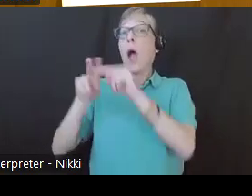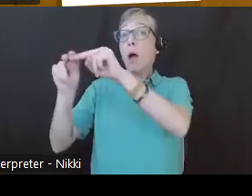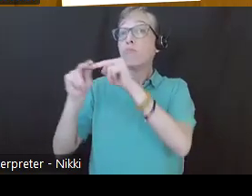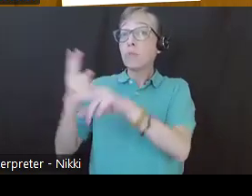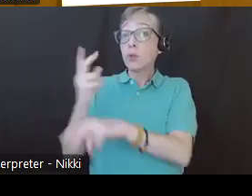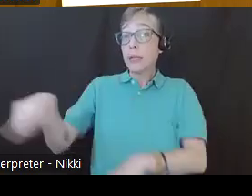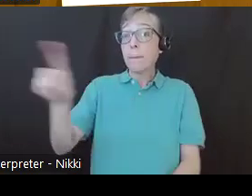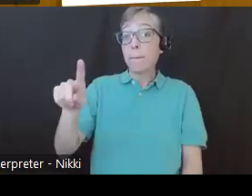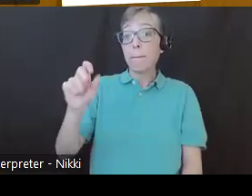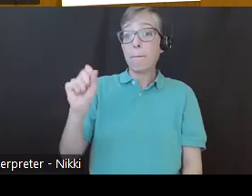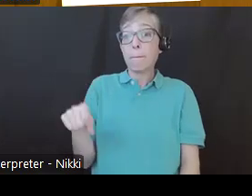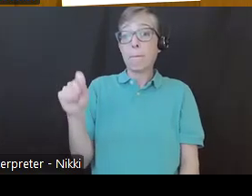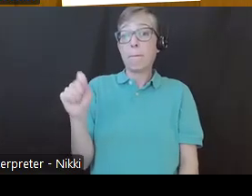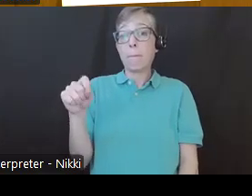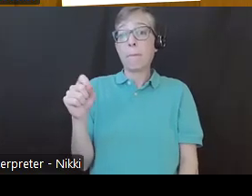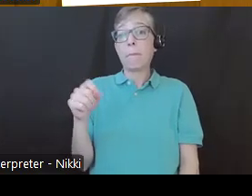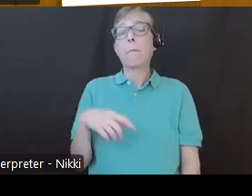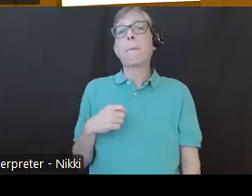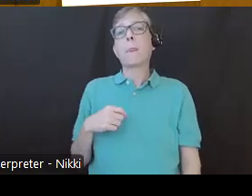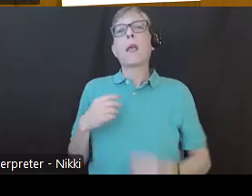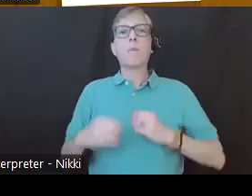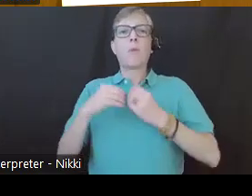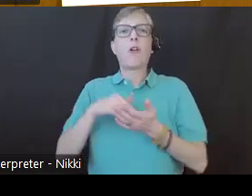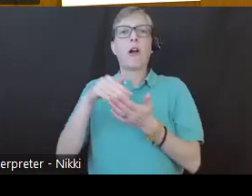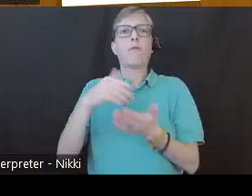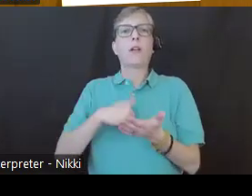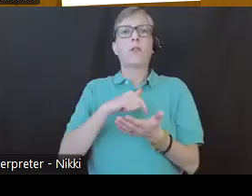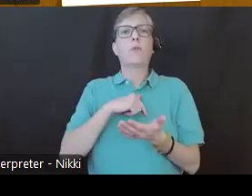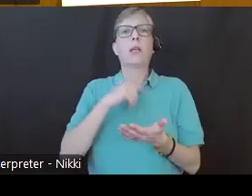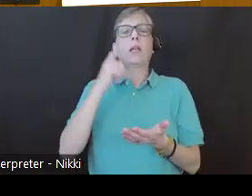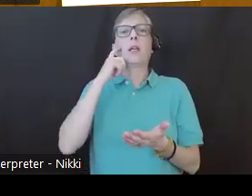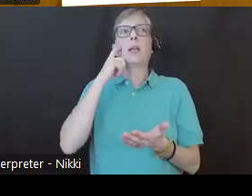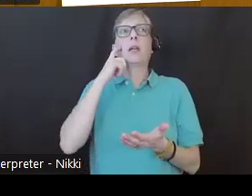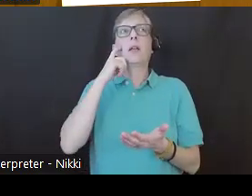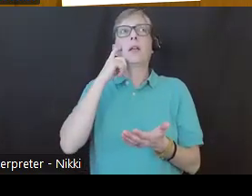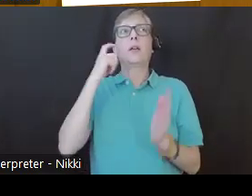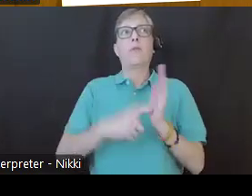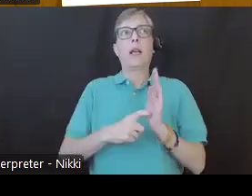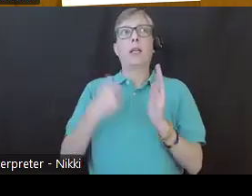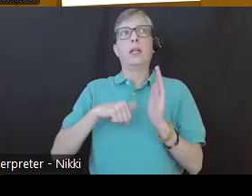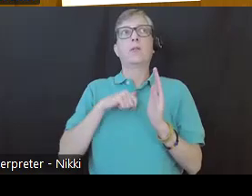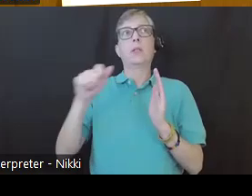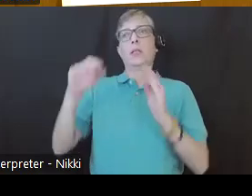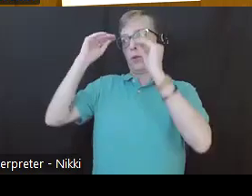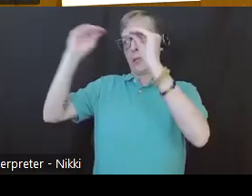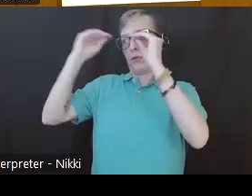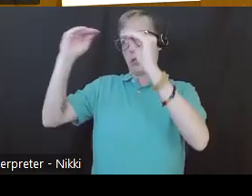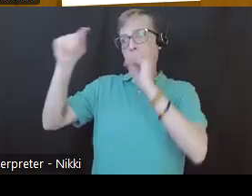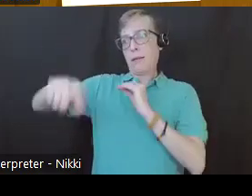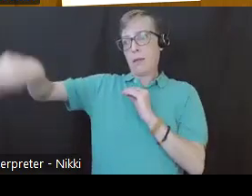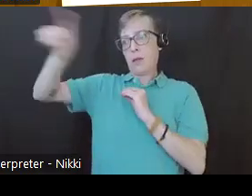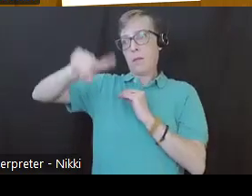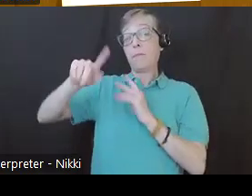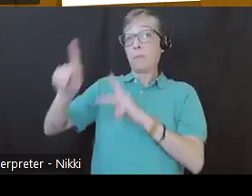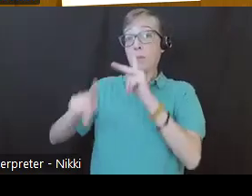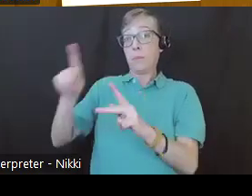I think more and more we're finding we need to educate our palliative care providers that people with large burns can